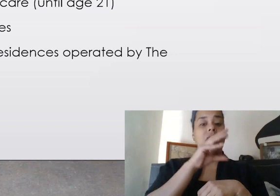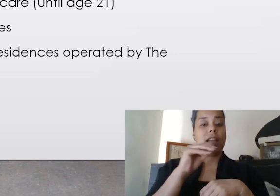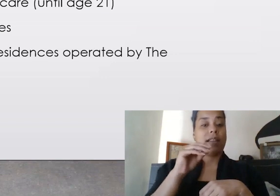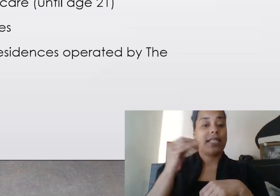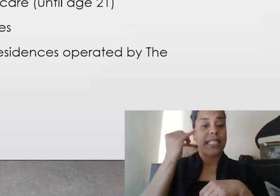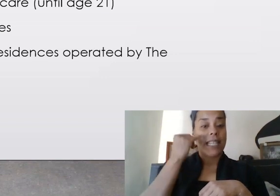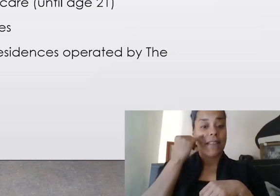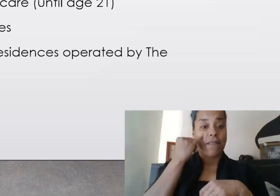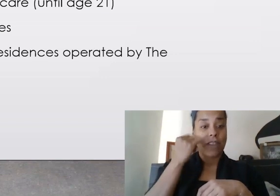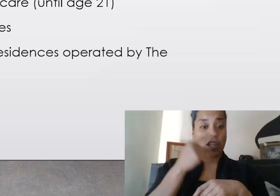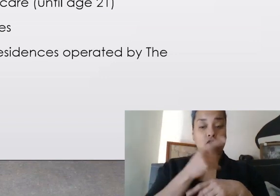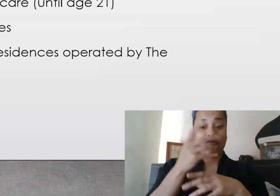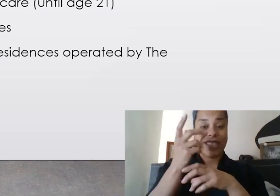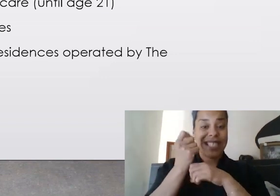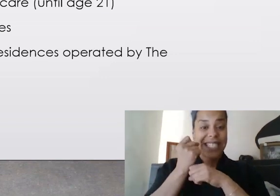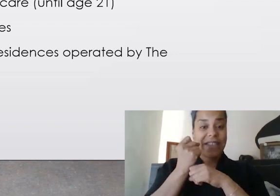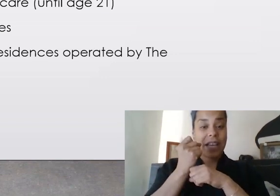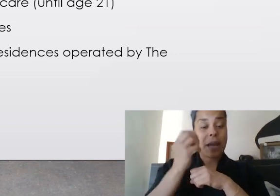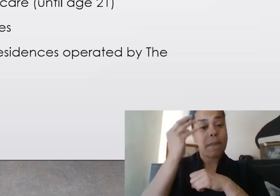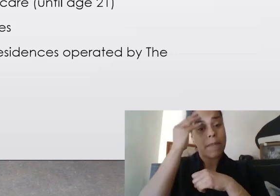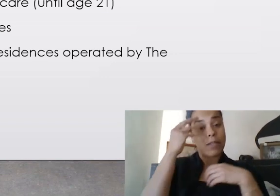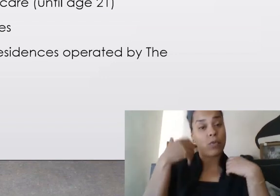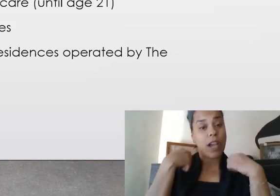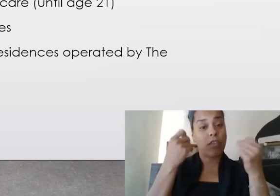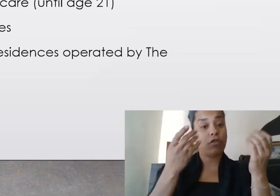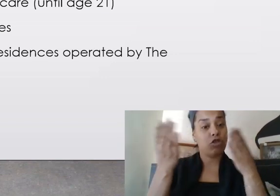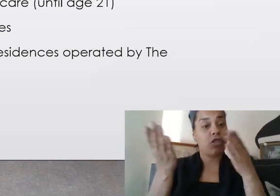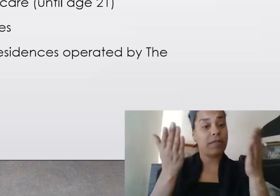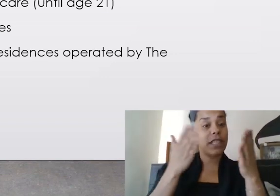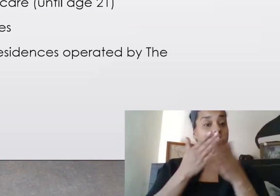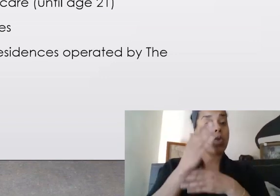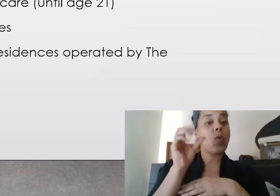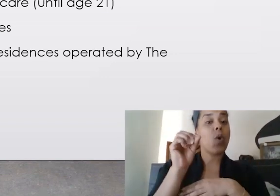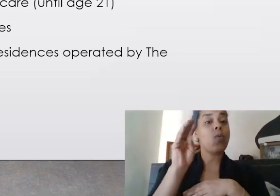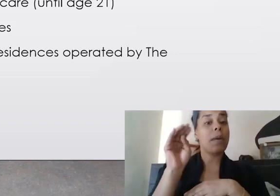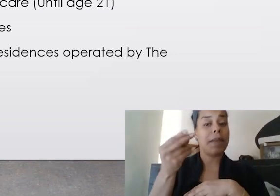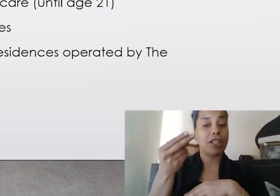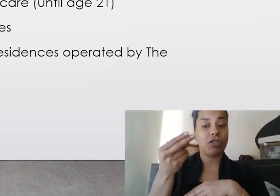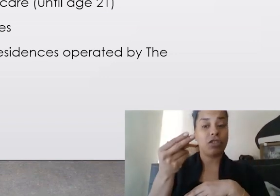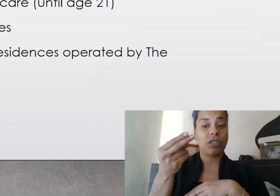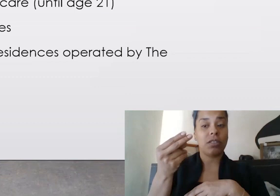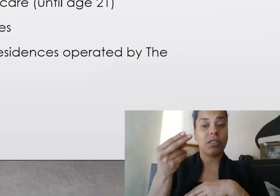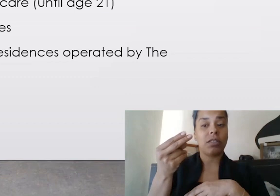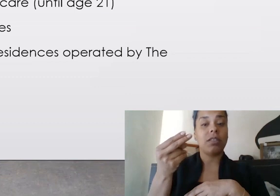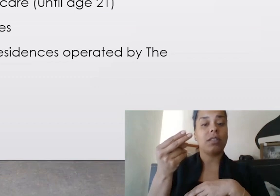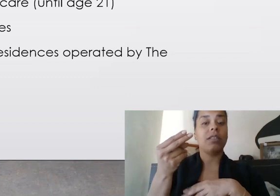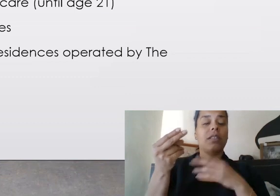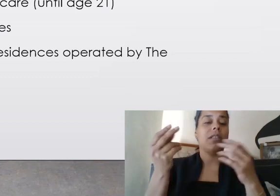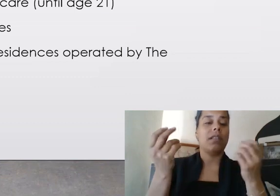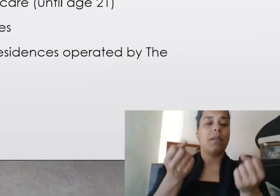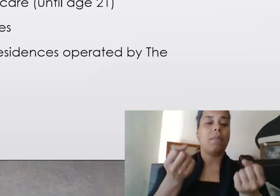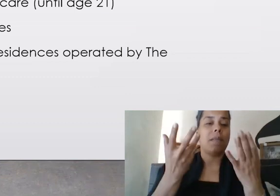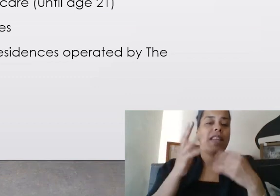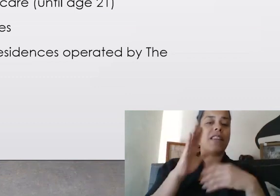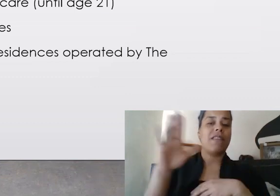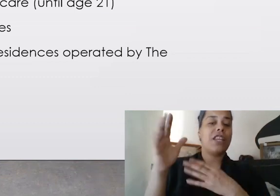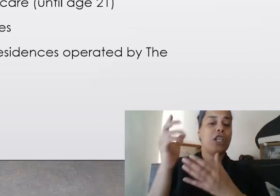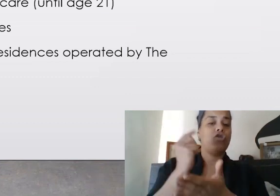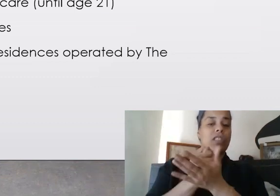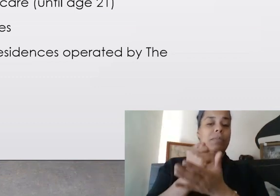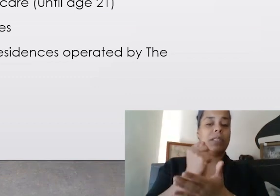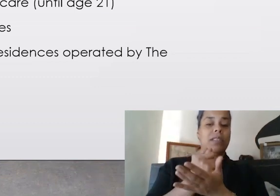receiving mental health services through OMH, a lot of their treatments